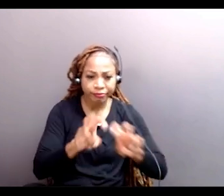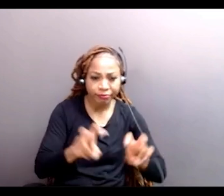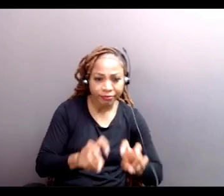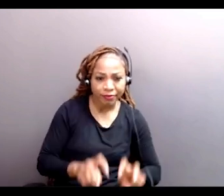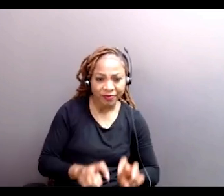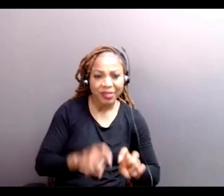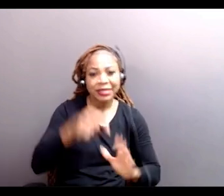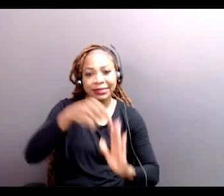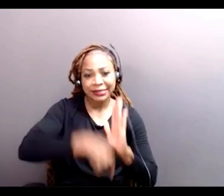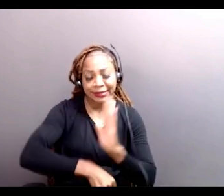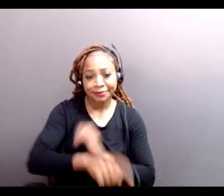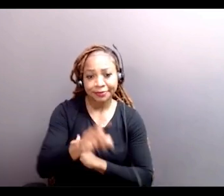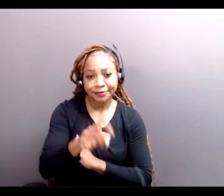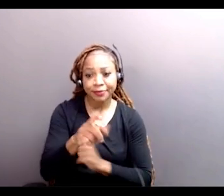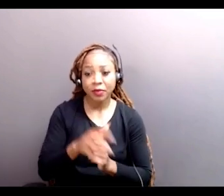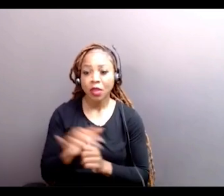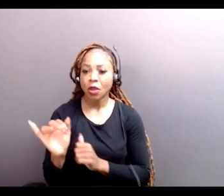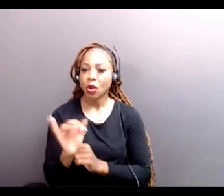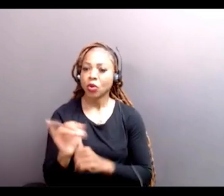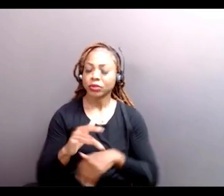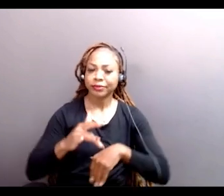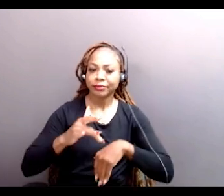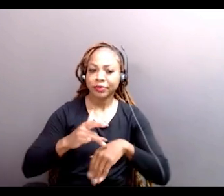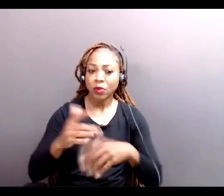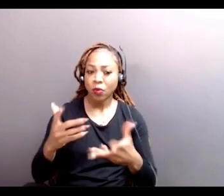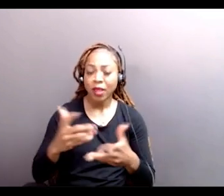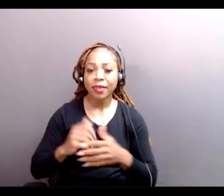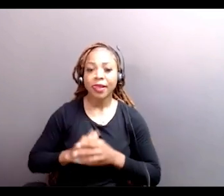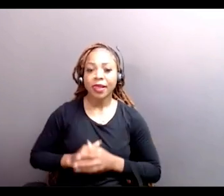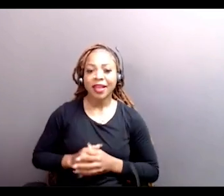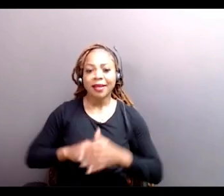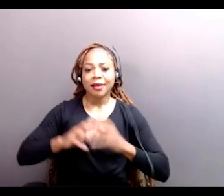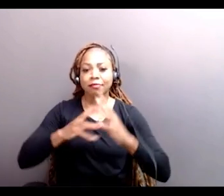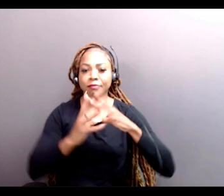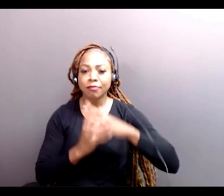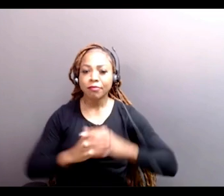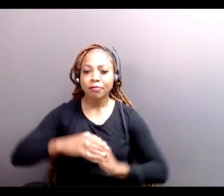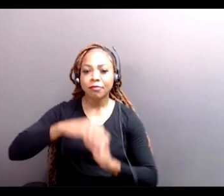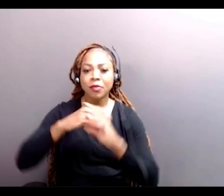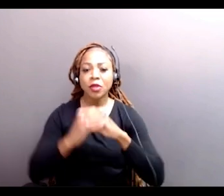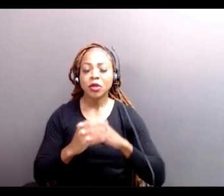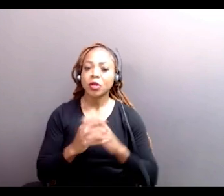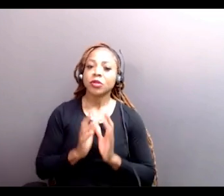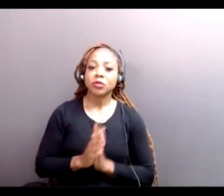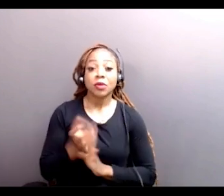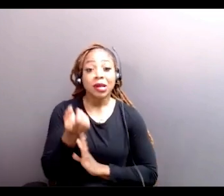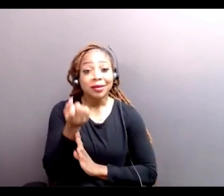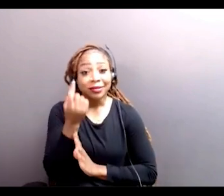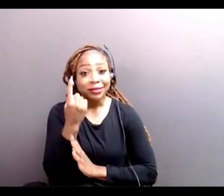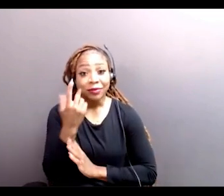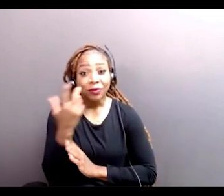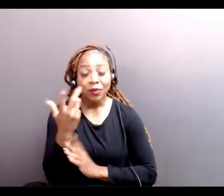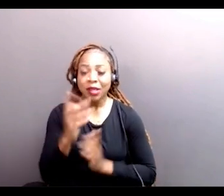in deep ways. It talks about, and this really is grounded in intersectionality. So understanding, as we've been saying, that Black